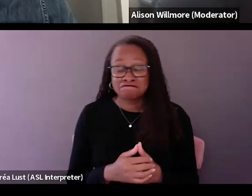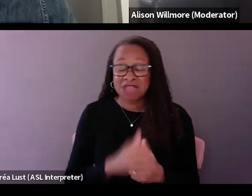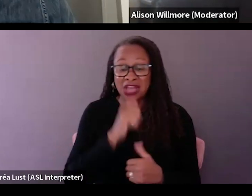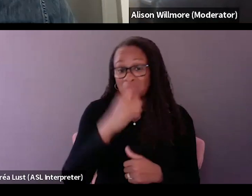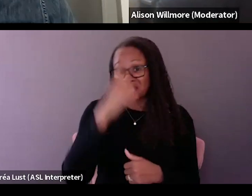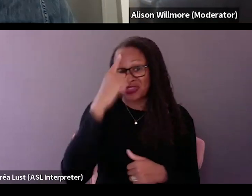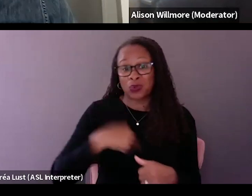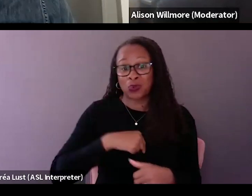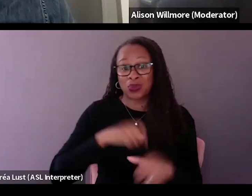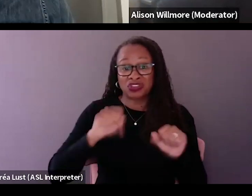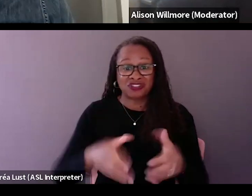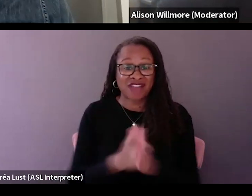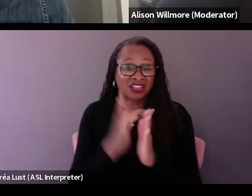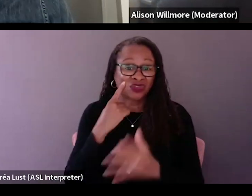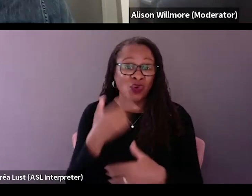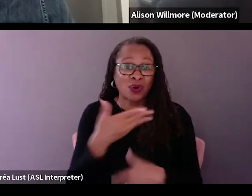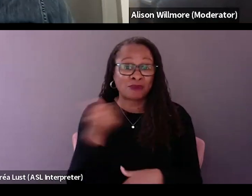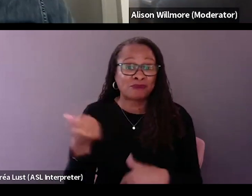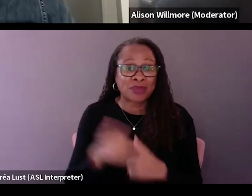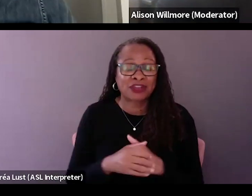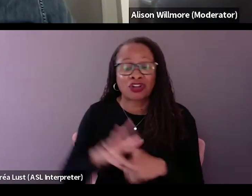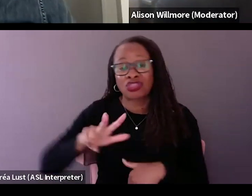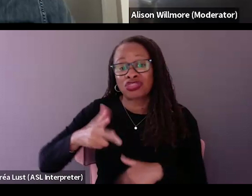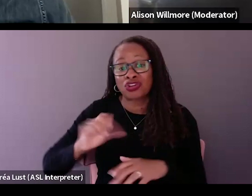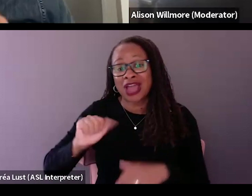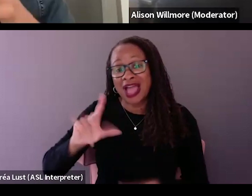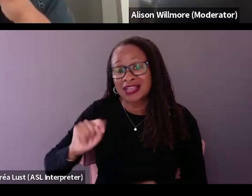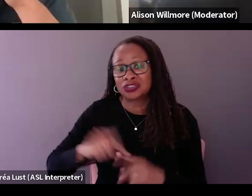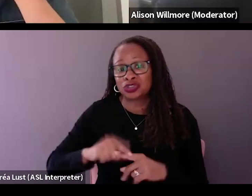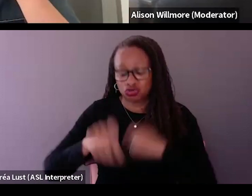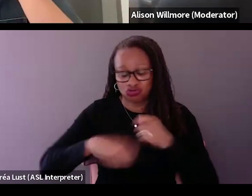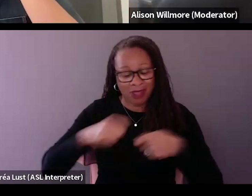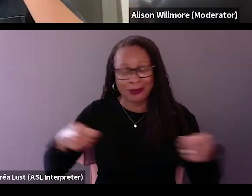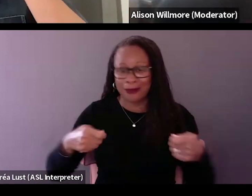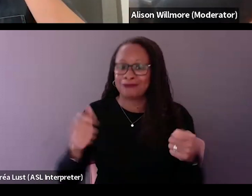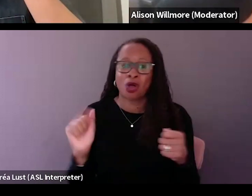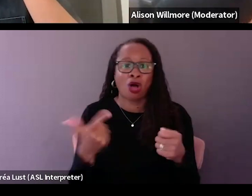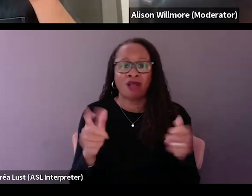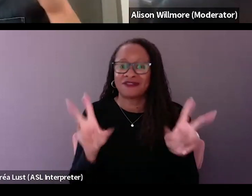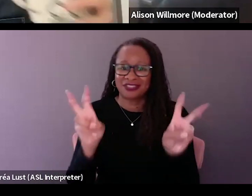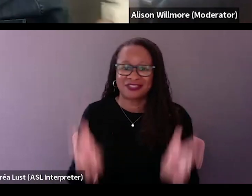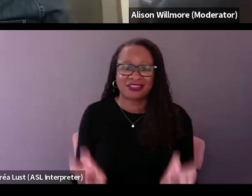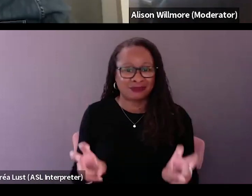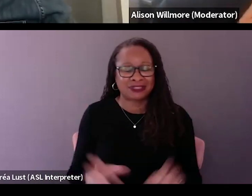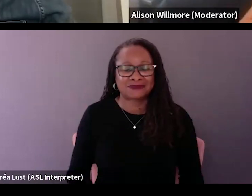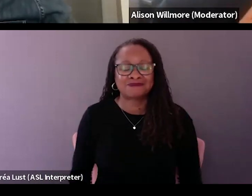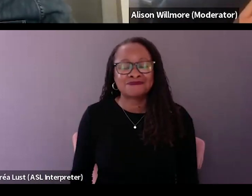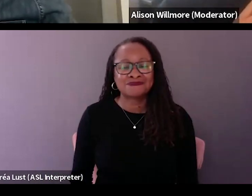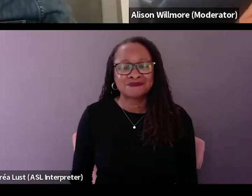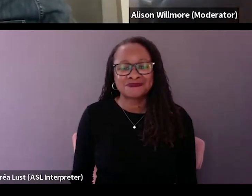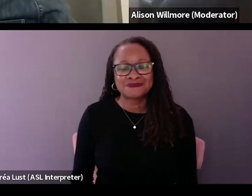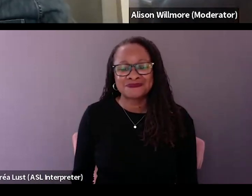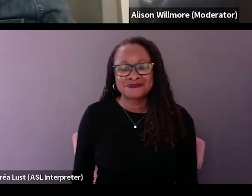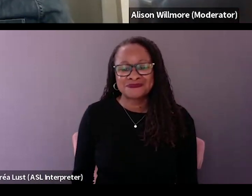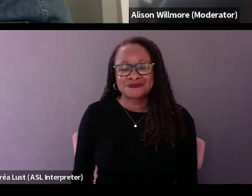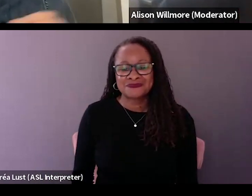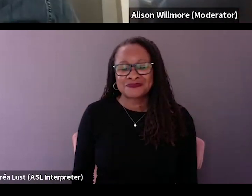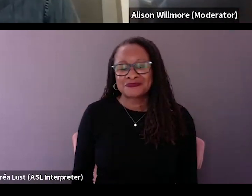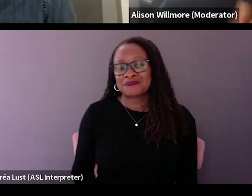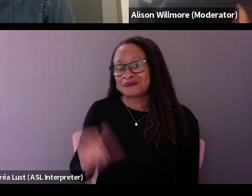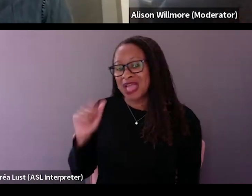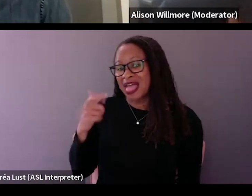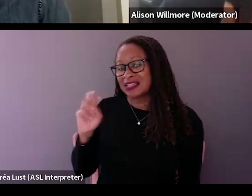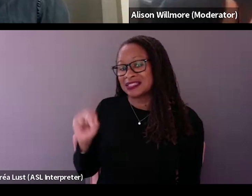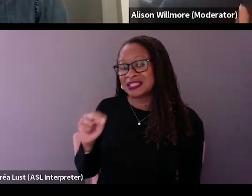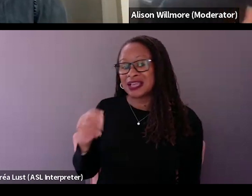act to wrap up all of those themes. Were there any, I'm sure a lot of stuff has had to end up on the cutting room